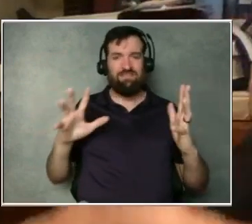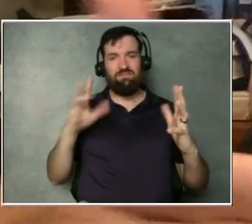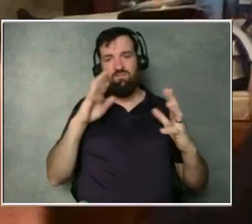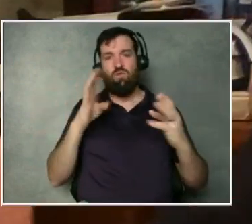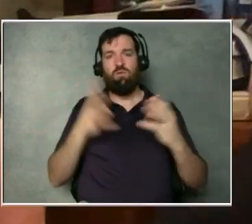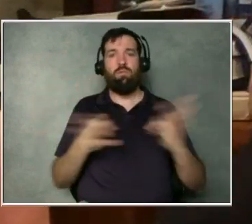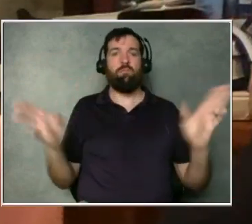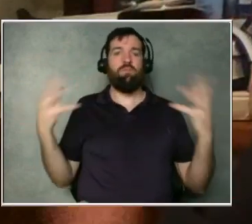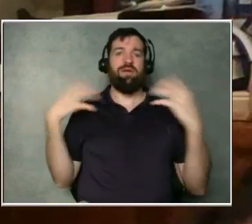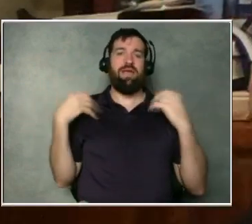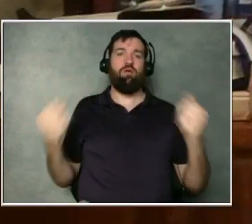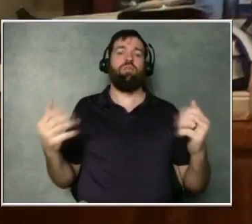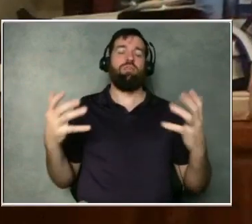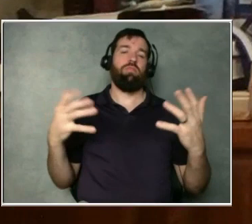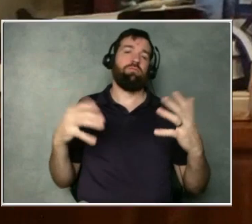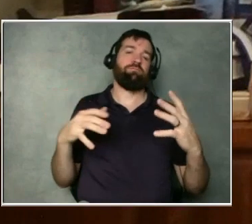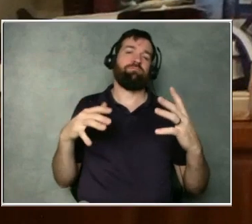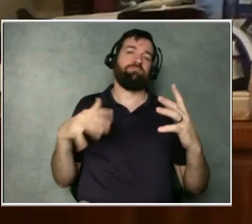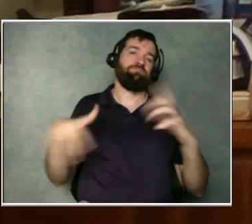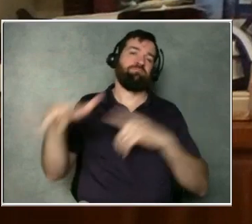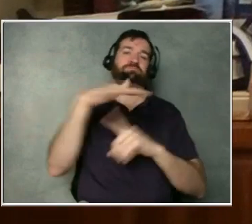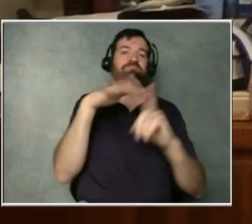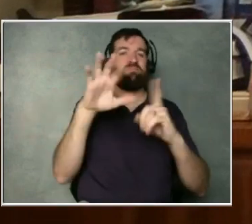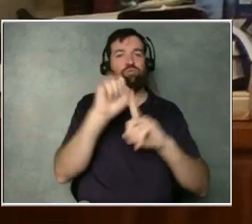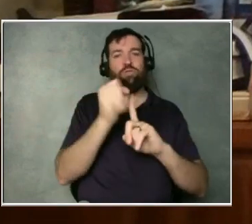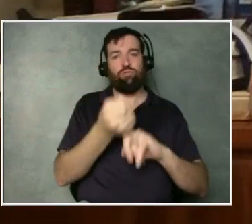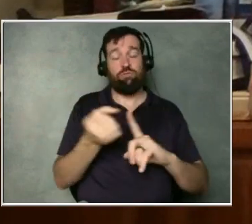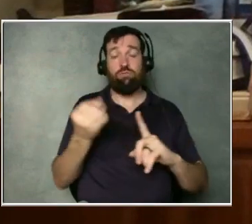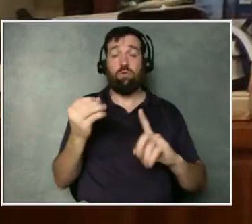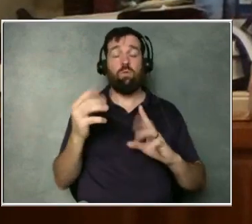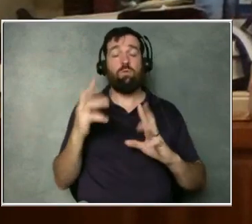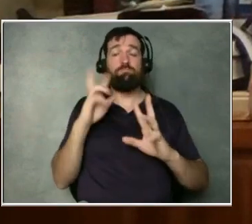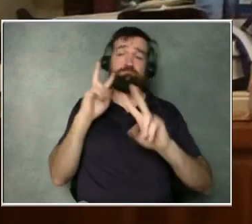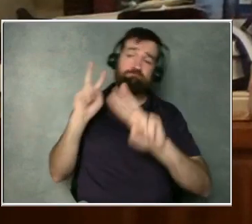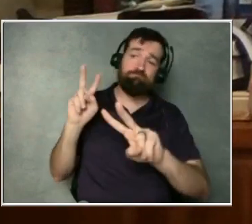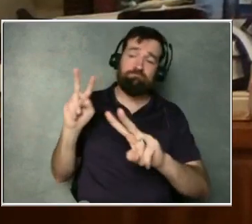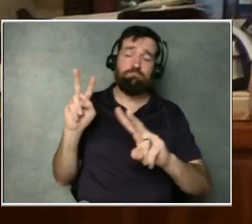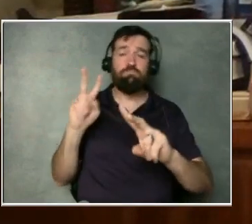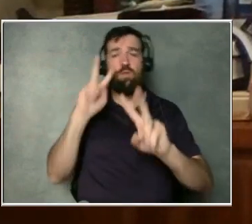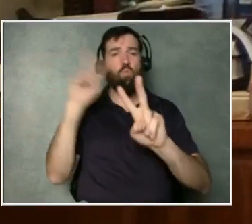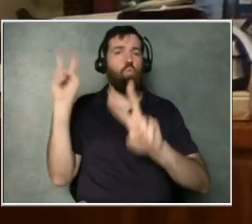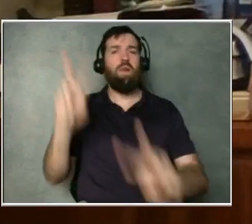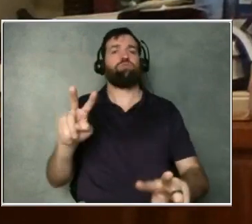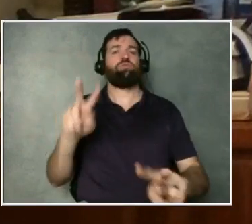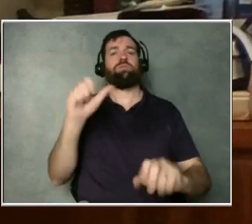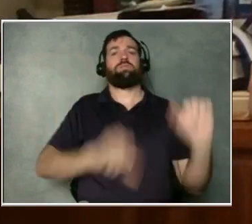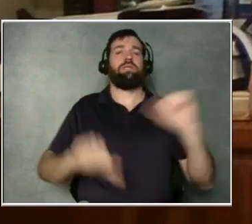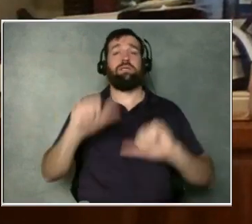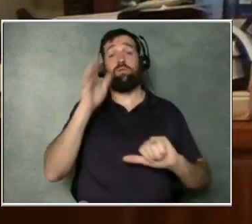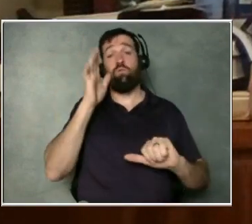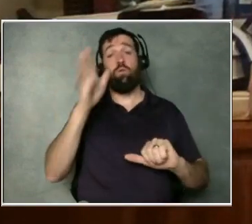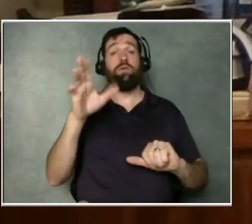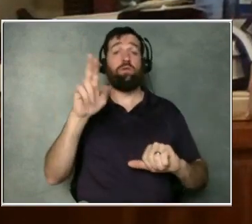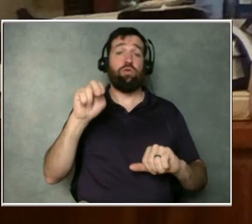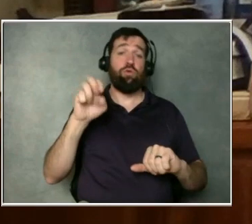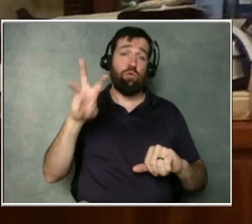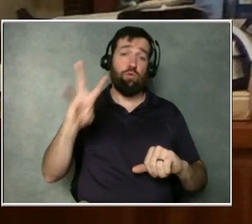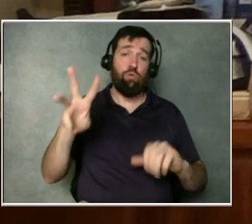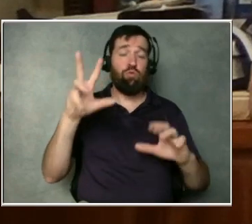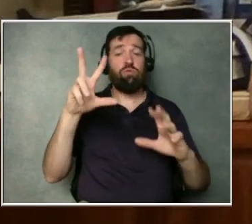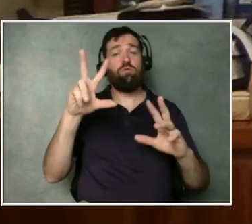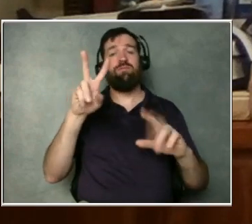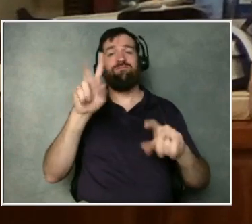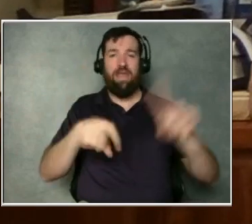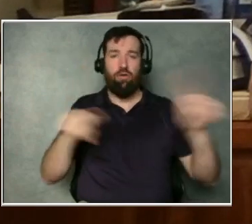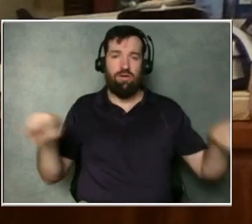public health sort of frame. So, stay tuned, watch the science. There'll be a new variant vaccine